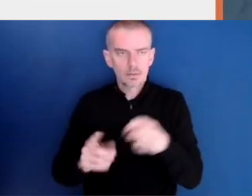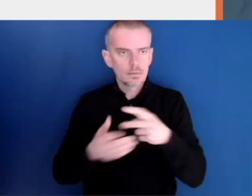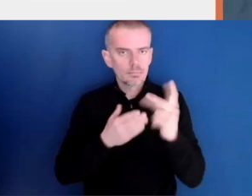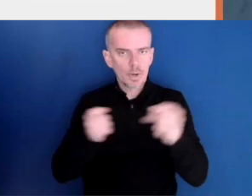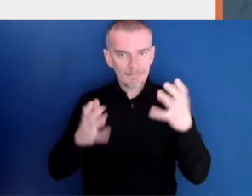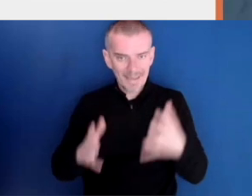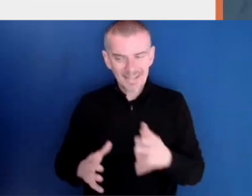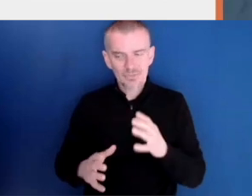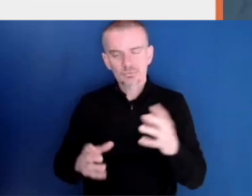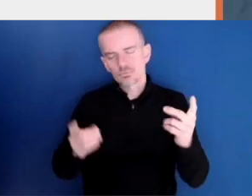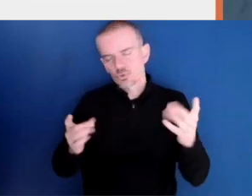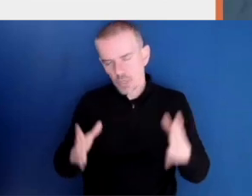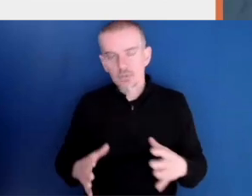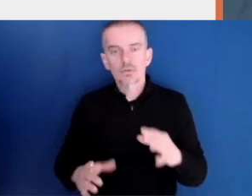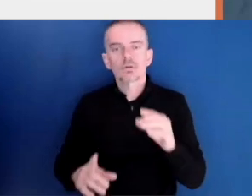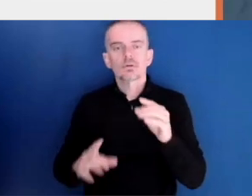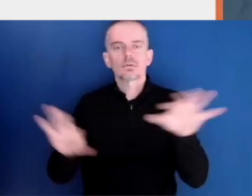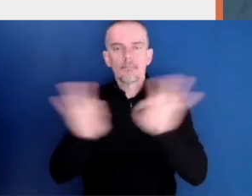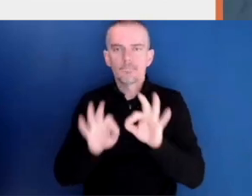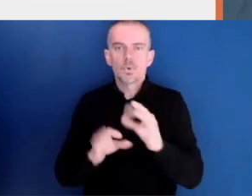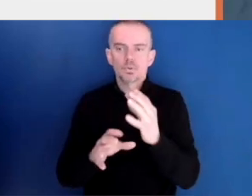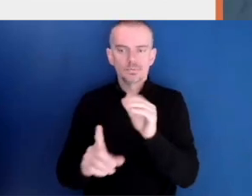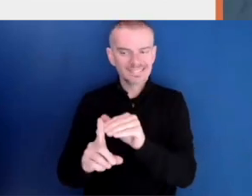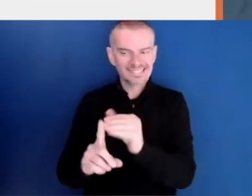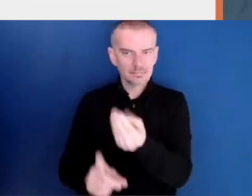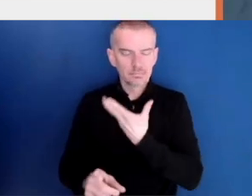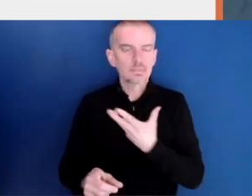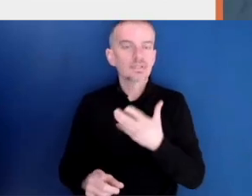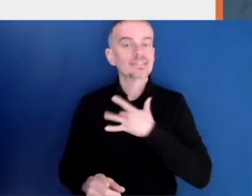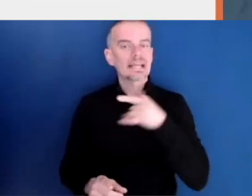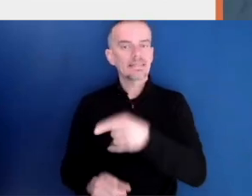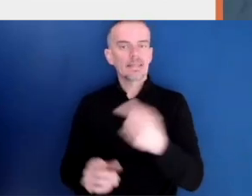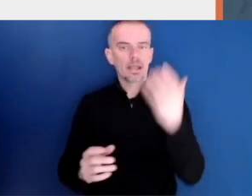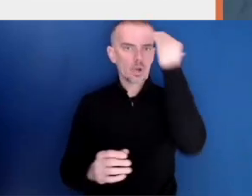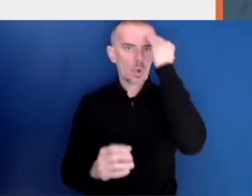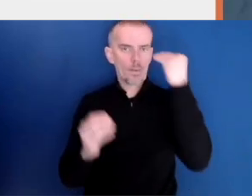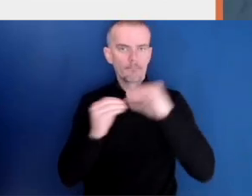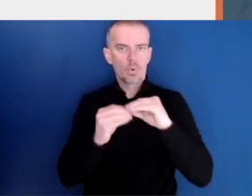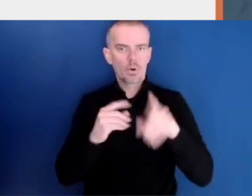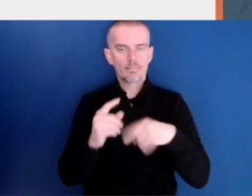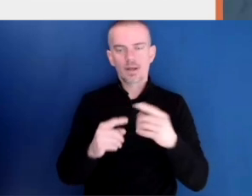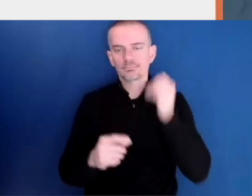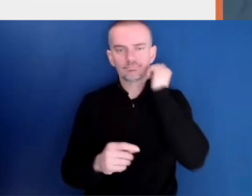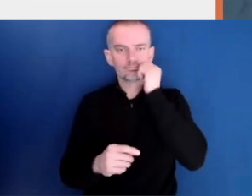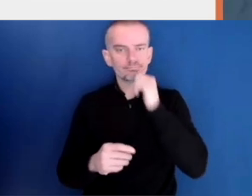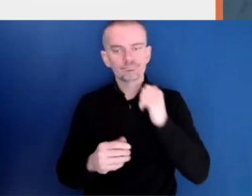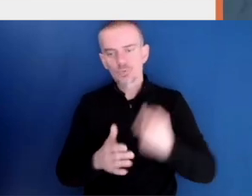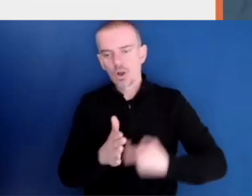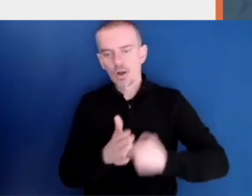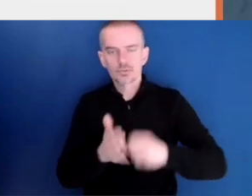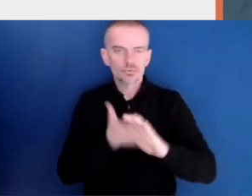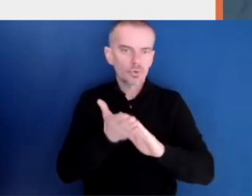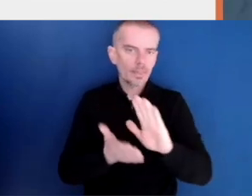director is very important because oftentimes they're more intimately familiar with the ongoing costs necessary to run the